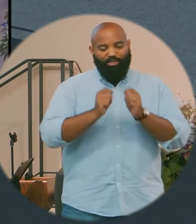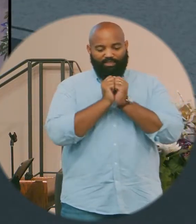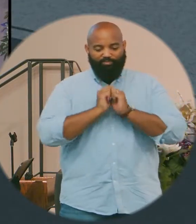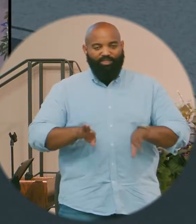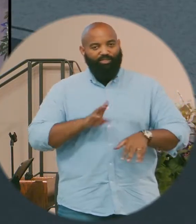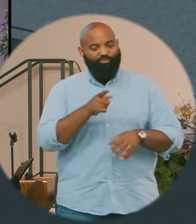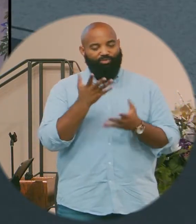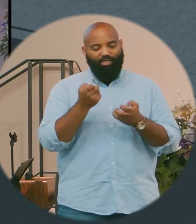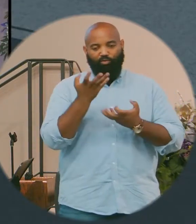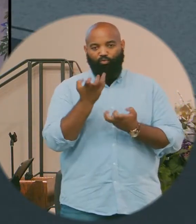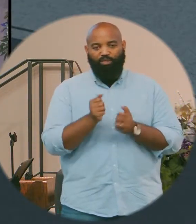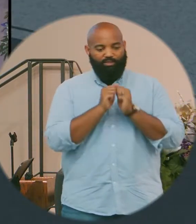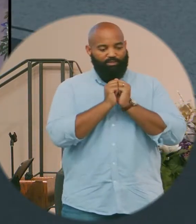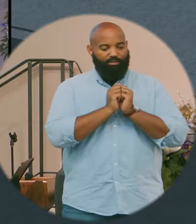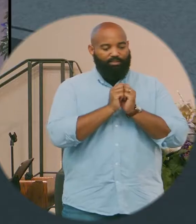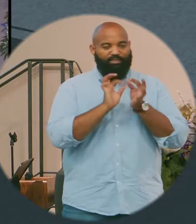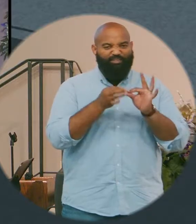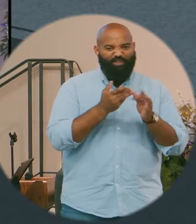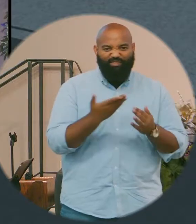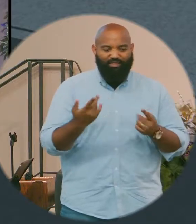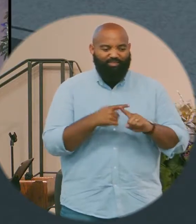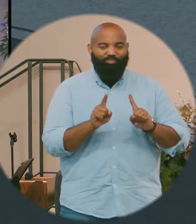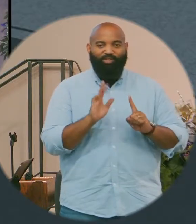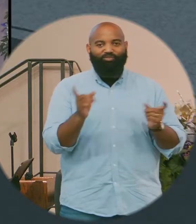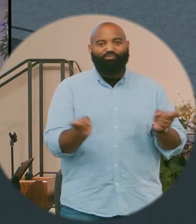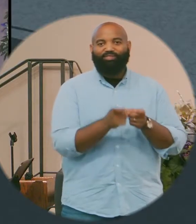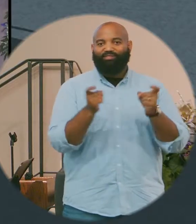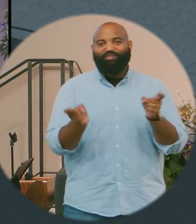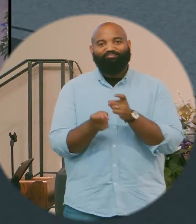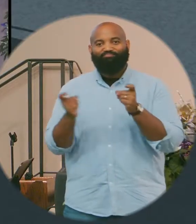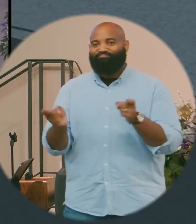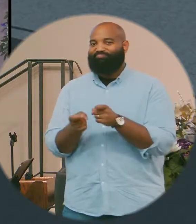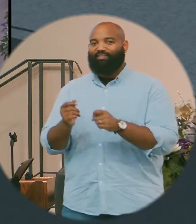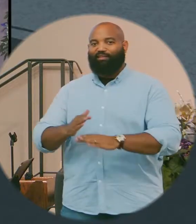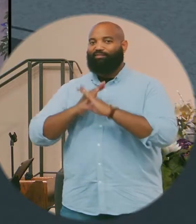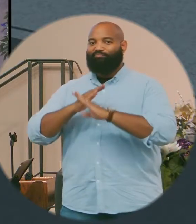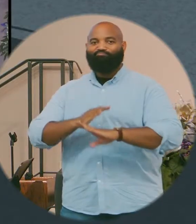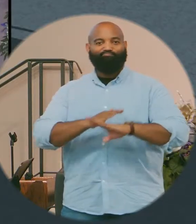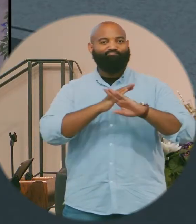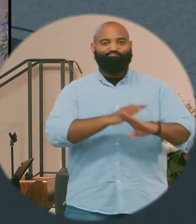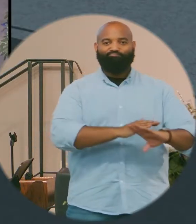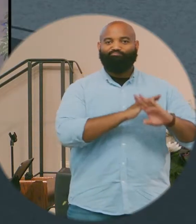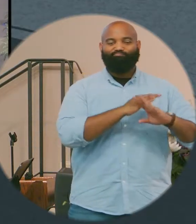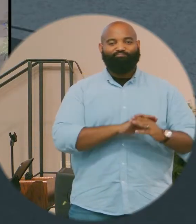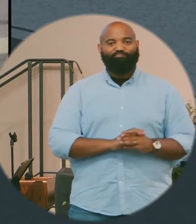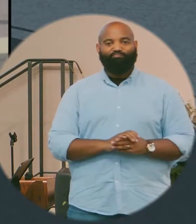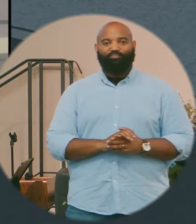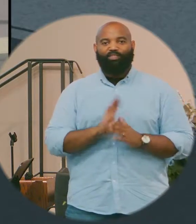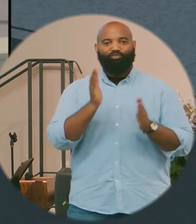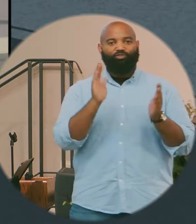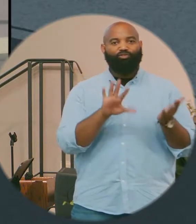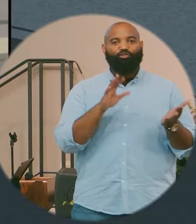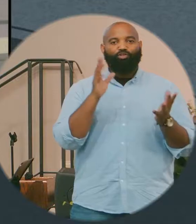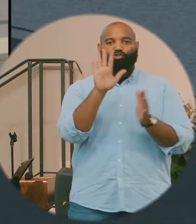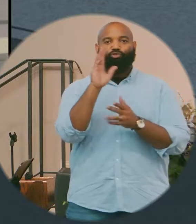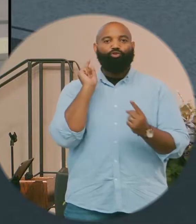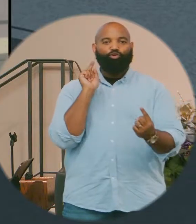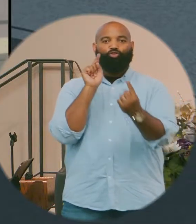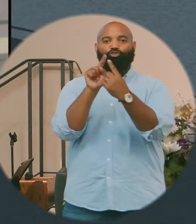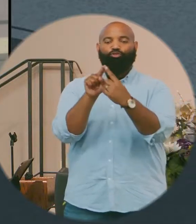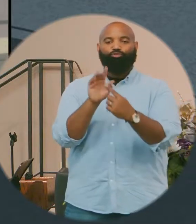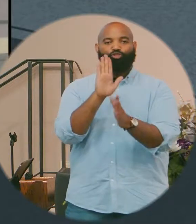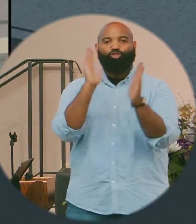hurt people. Your dreams, your hopes, your witness.